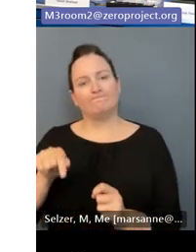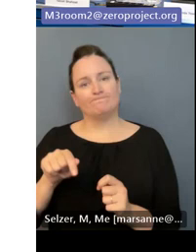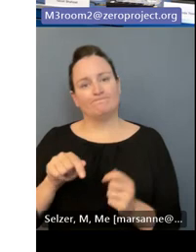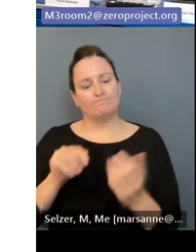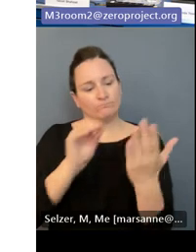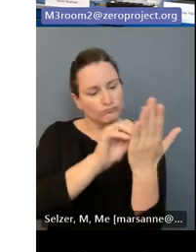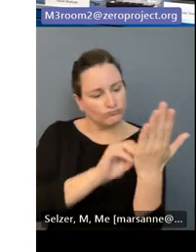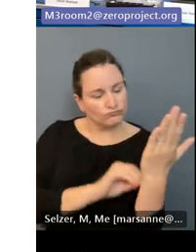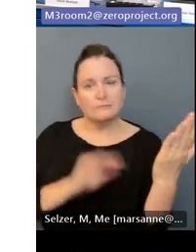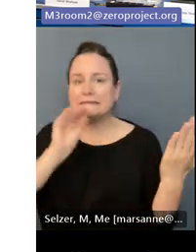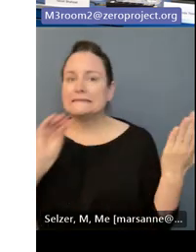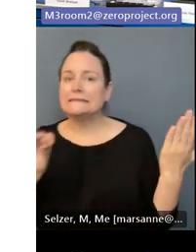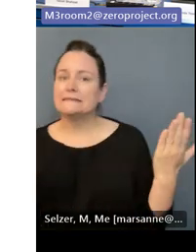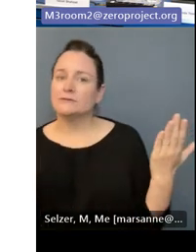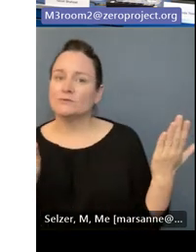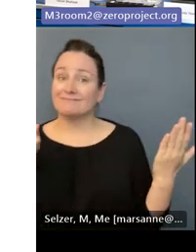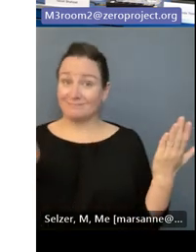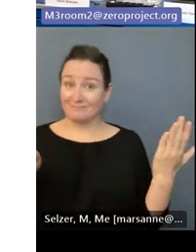students.